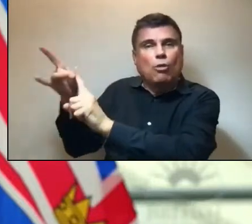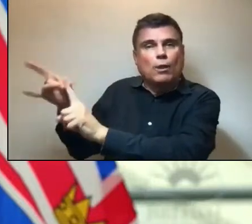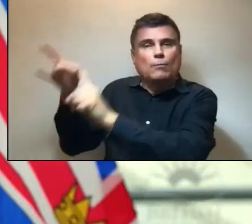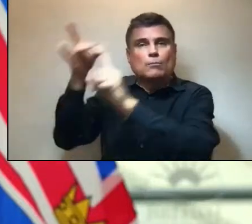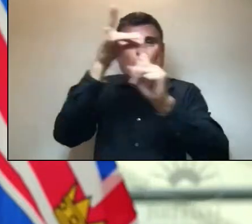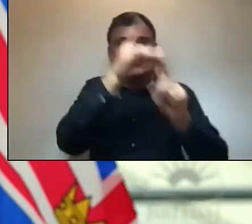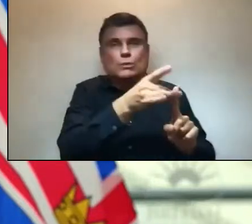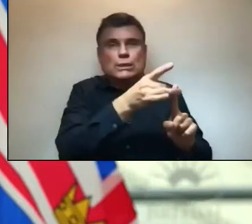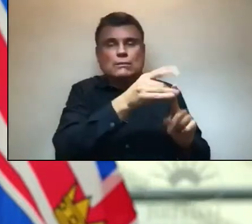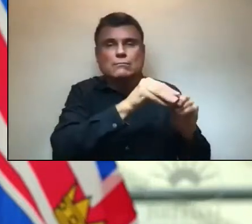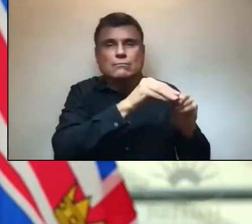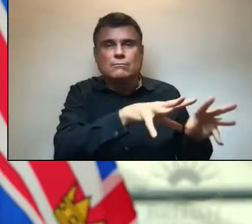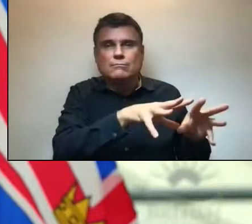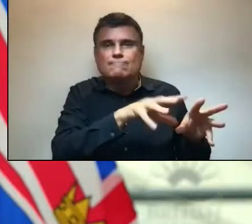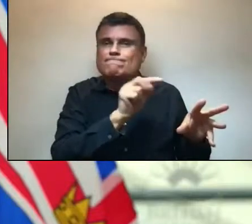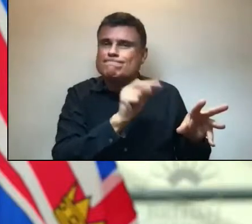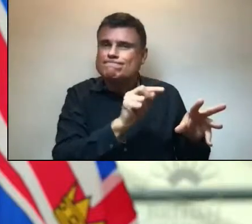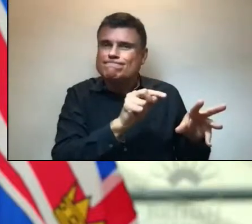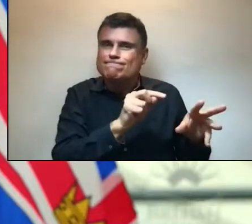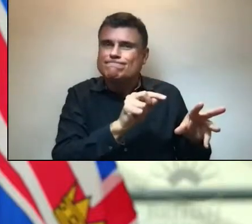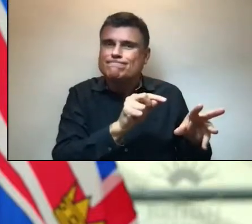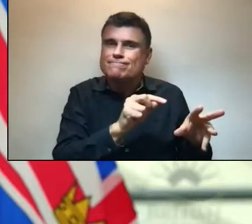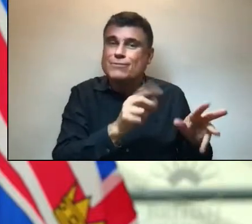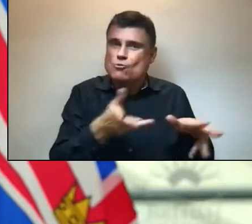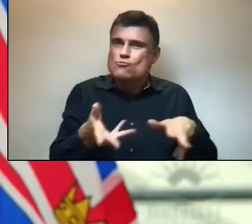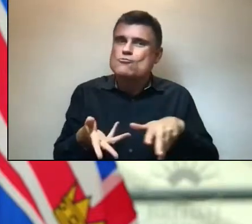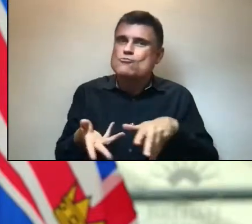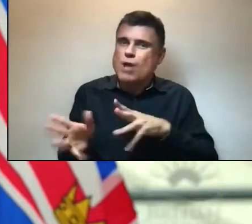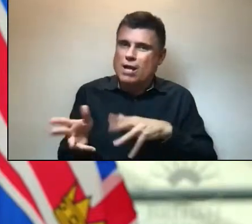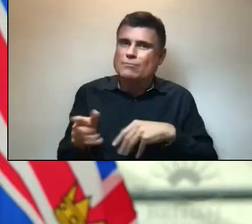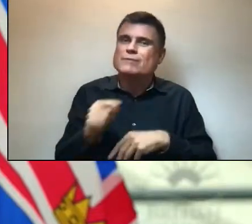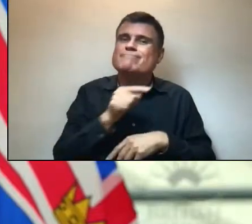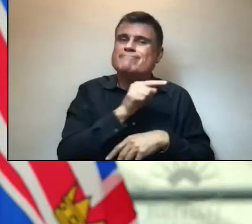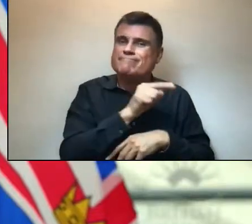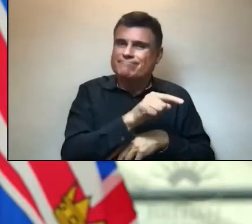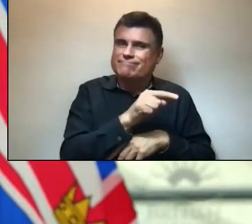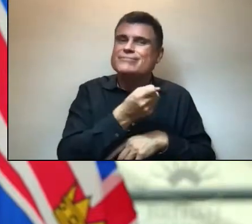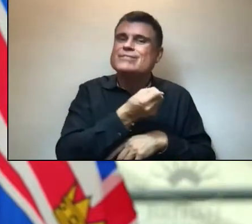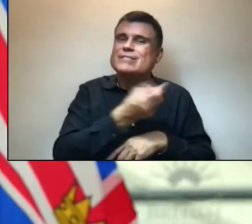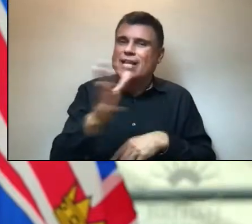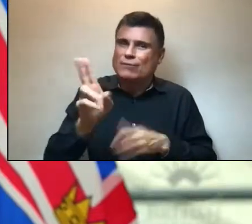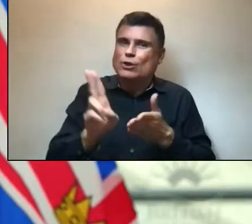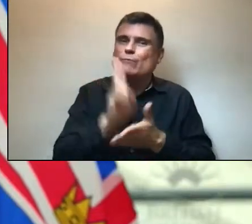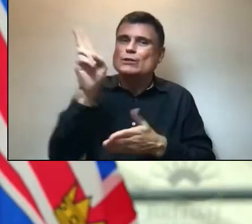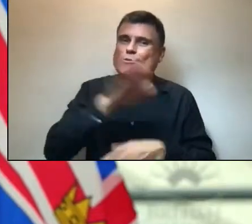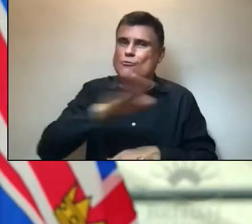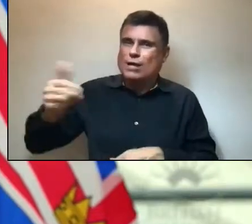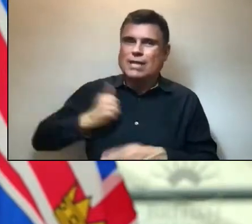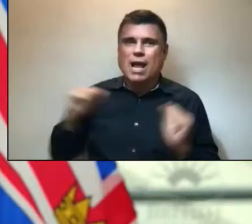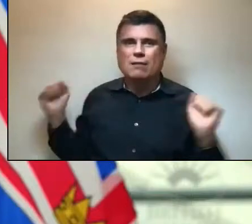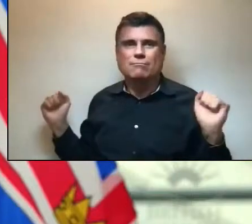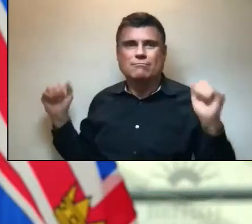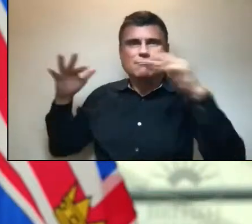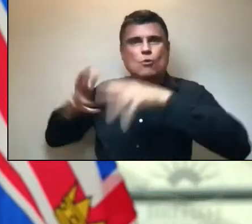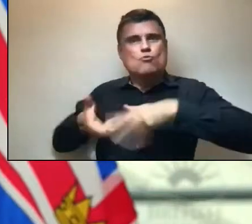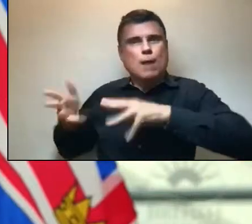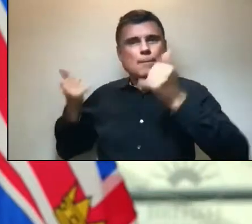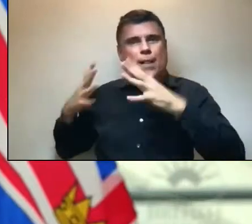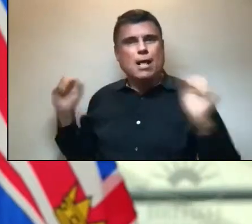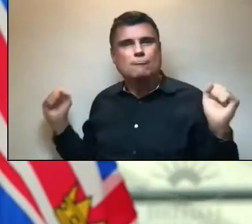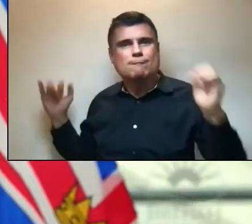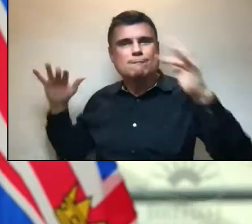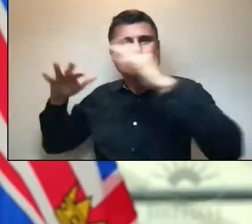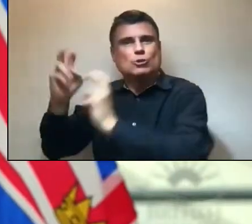has led to outbreaks in several other universities across the country as well. And so some of the more recent cases